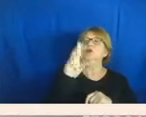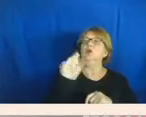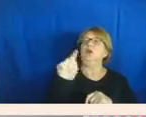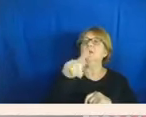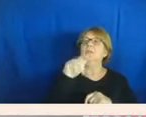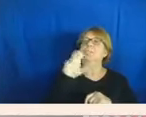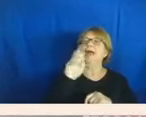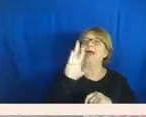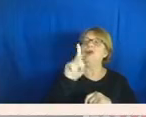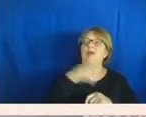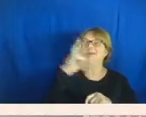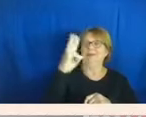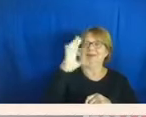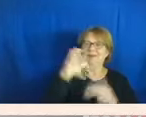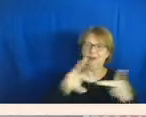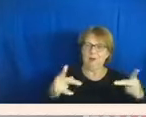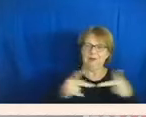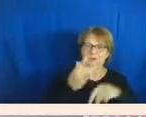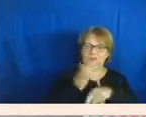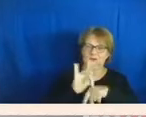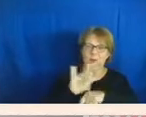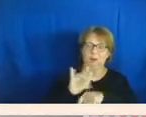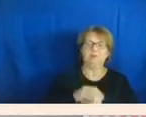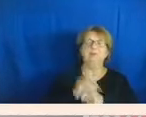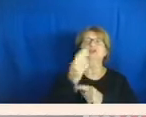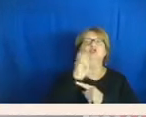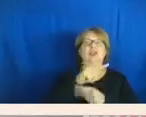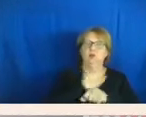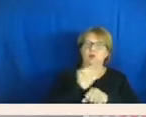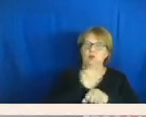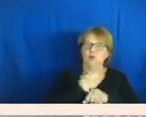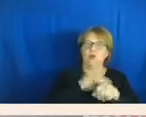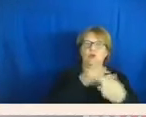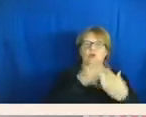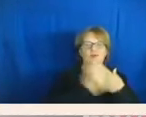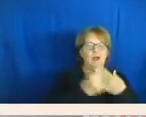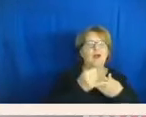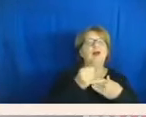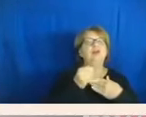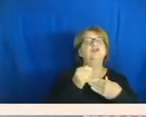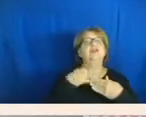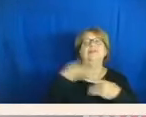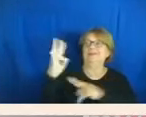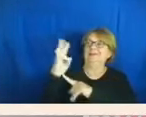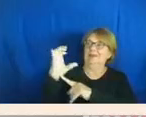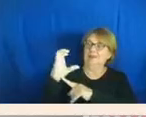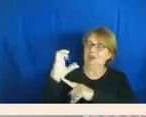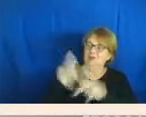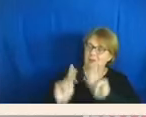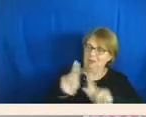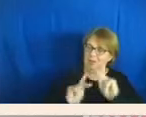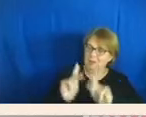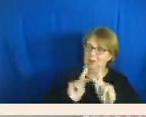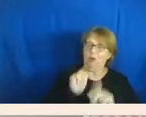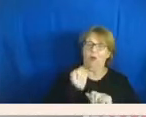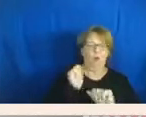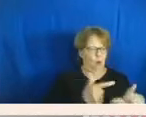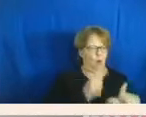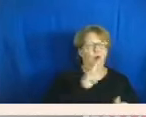open. And Sharon was working on this project where they had 700 people, they all qualified, they passed